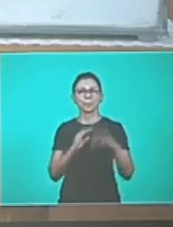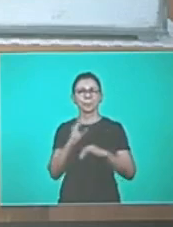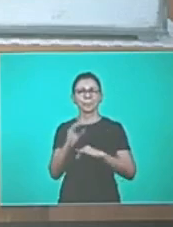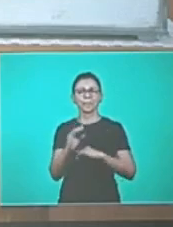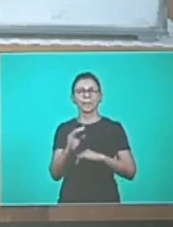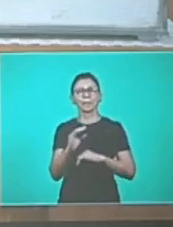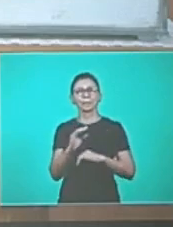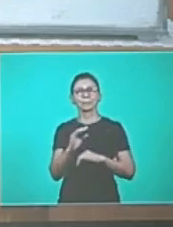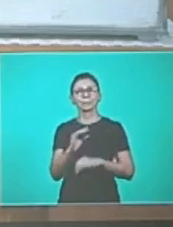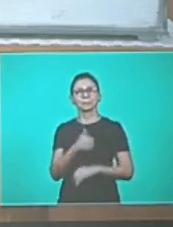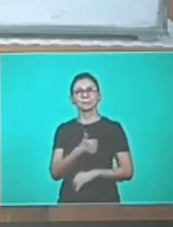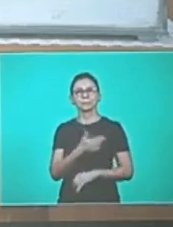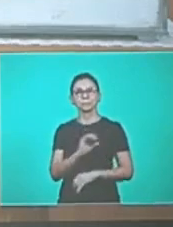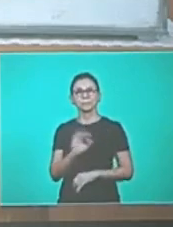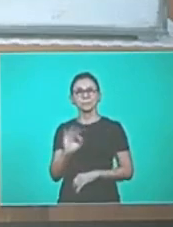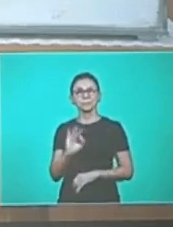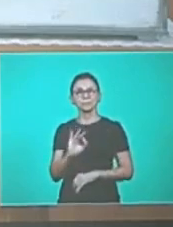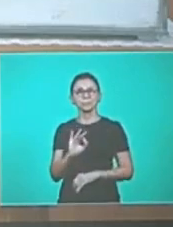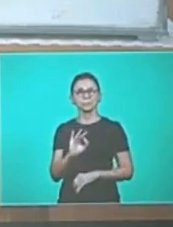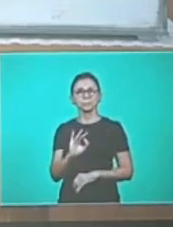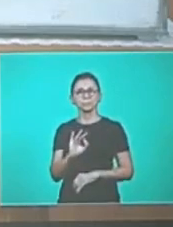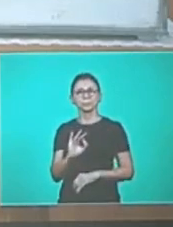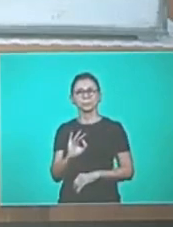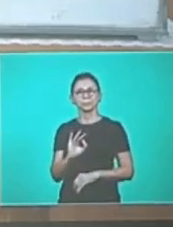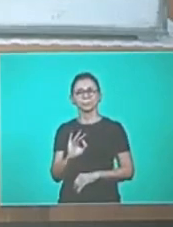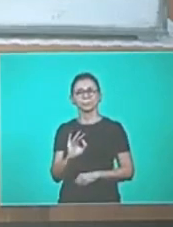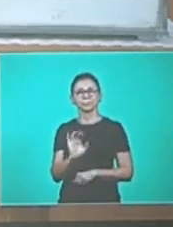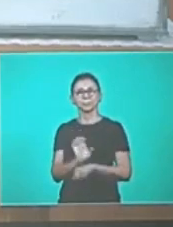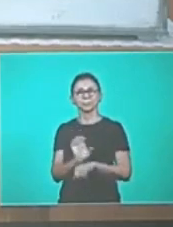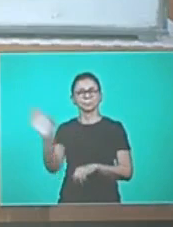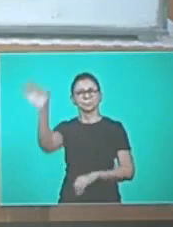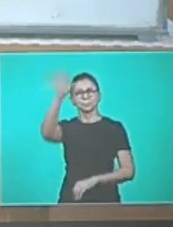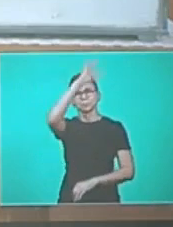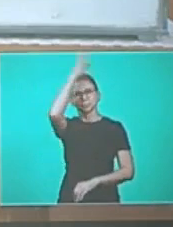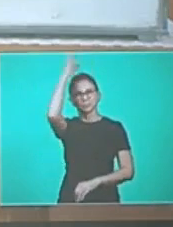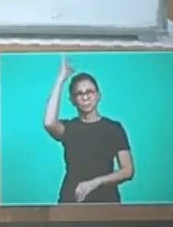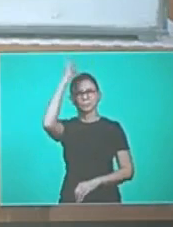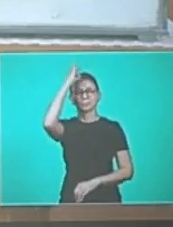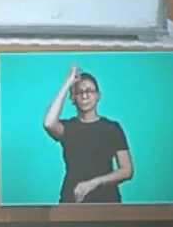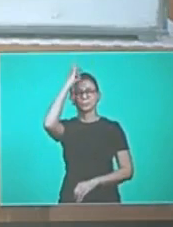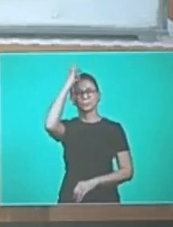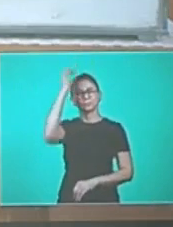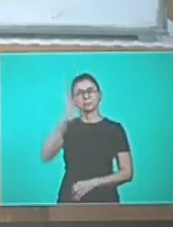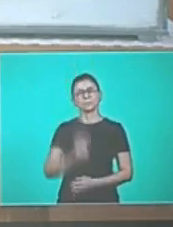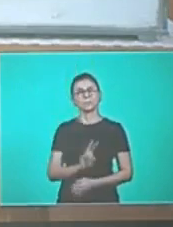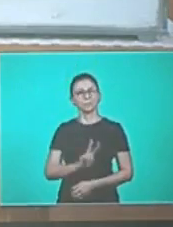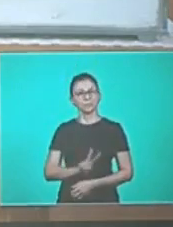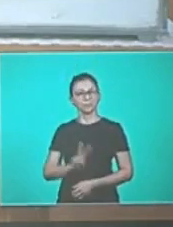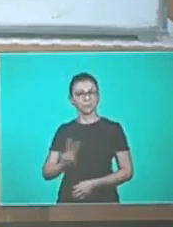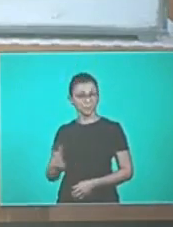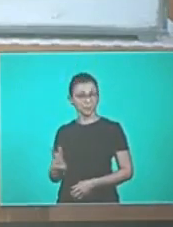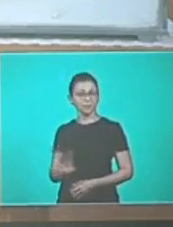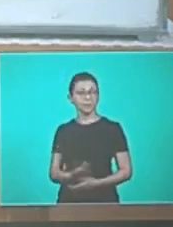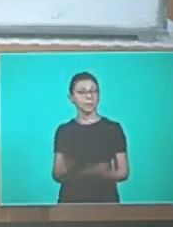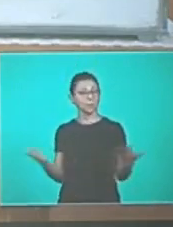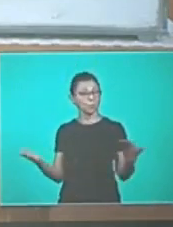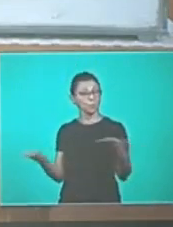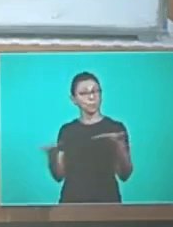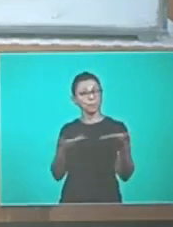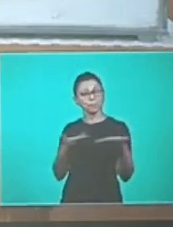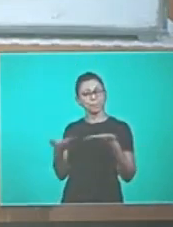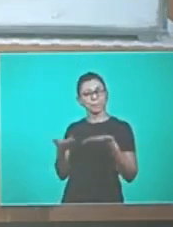the main center of transmission in Vila Velha Espírito Santo. And we are